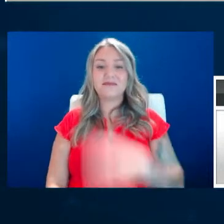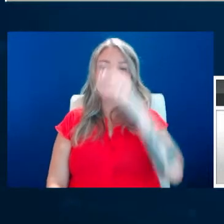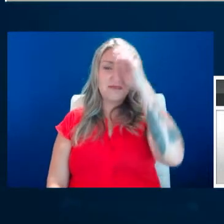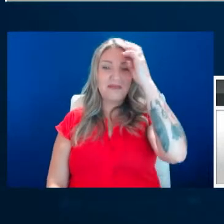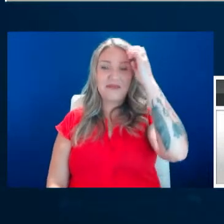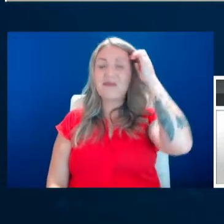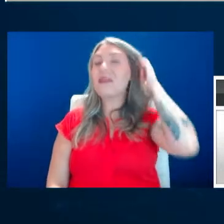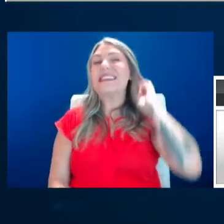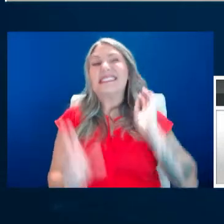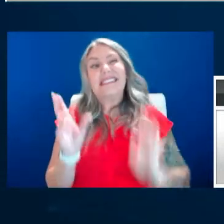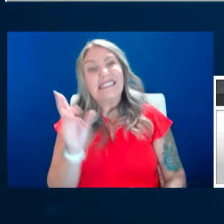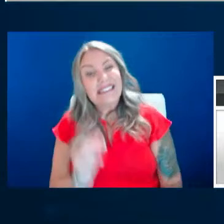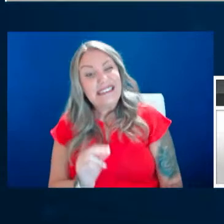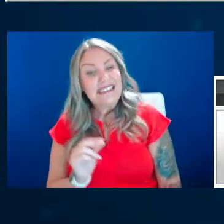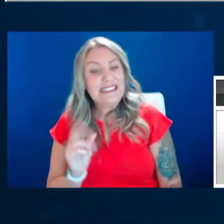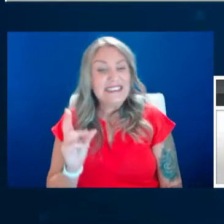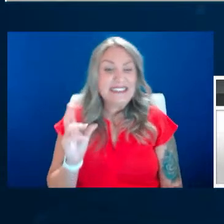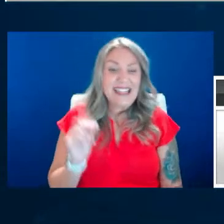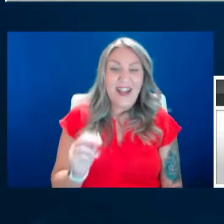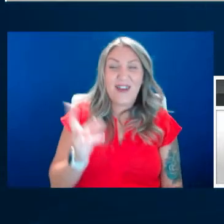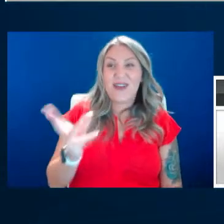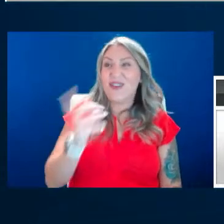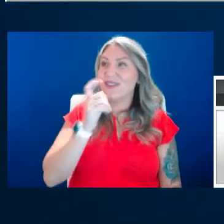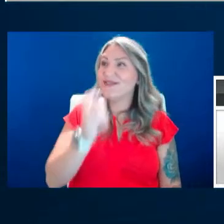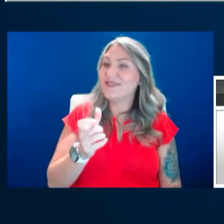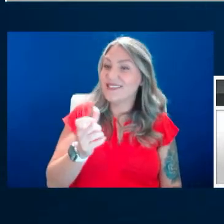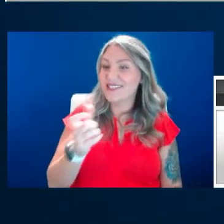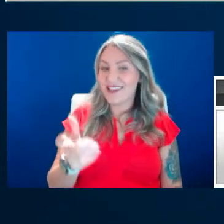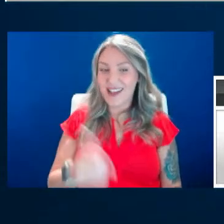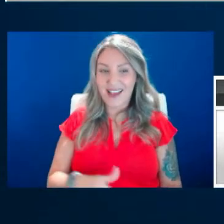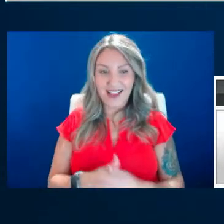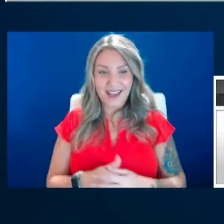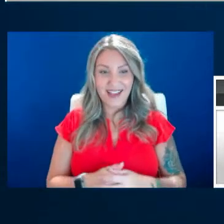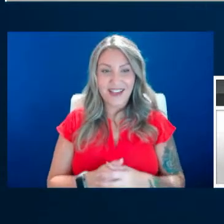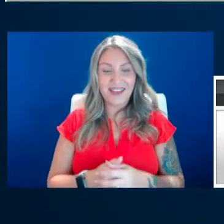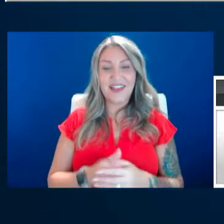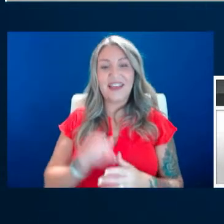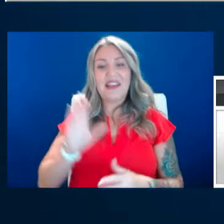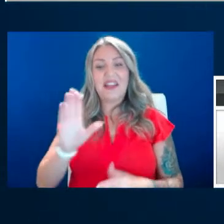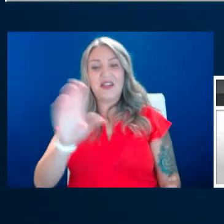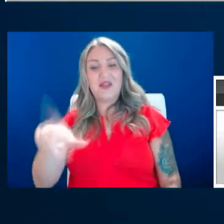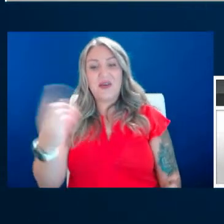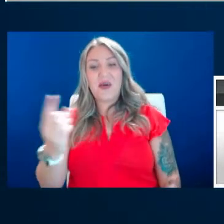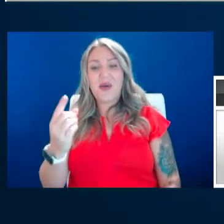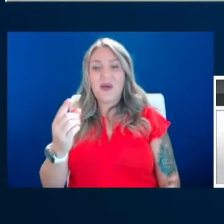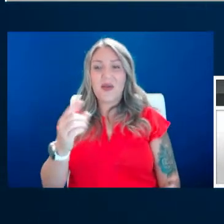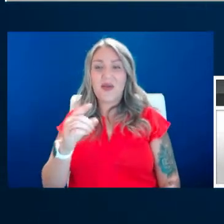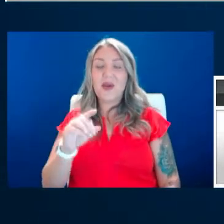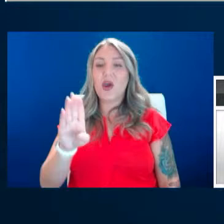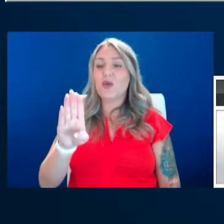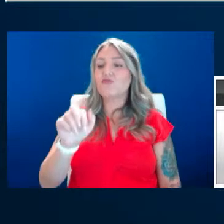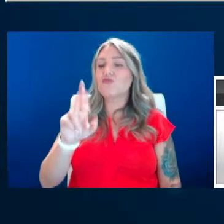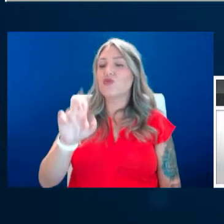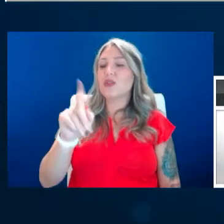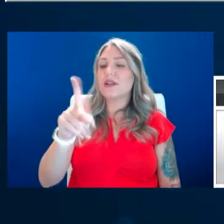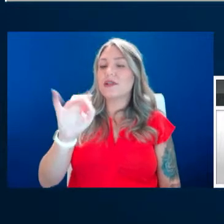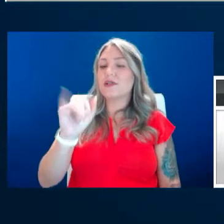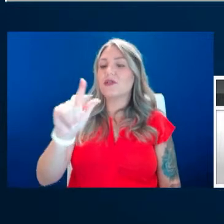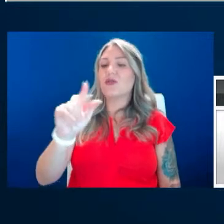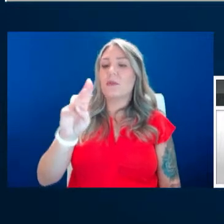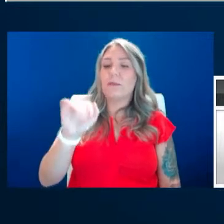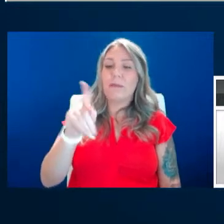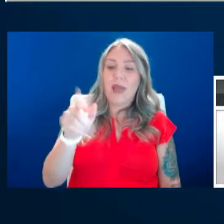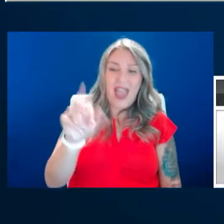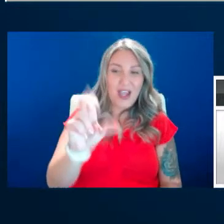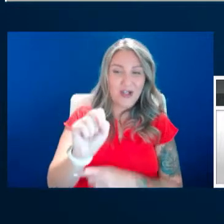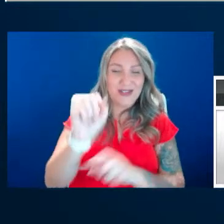No, I have not. They are only Bristol-Myers Squibb employees, so I may just have to get a job there so that I can